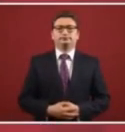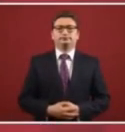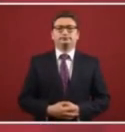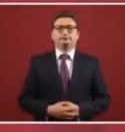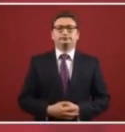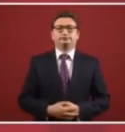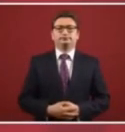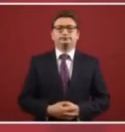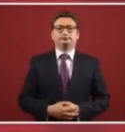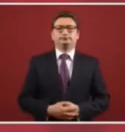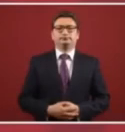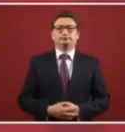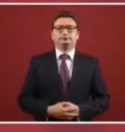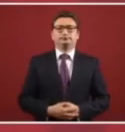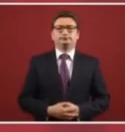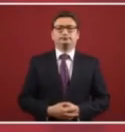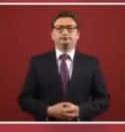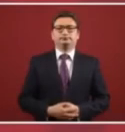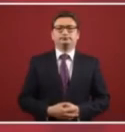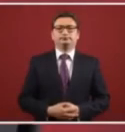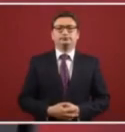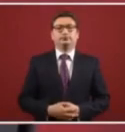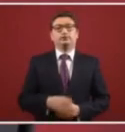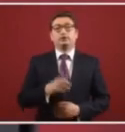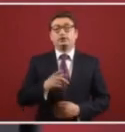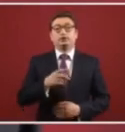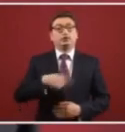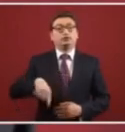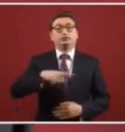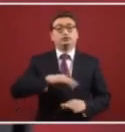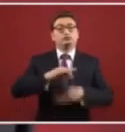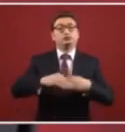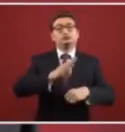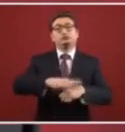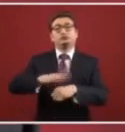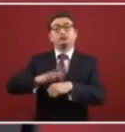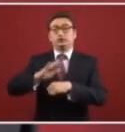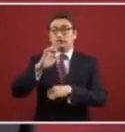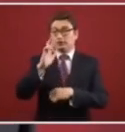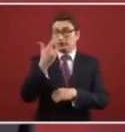solo recordar que somos un país